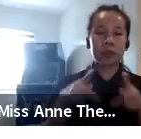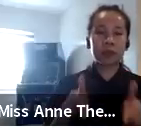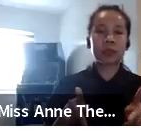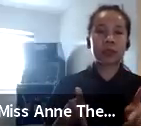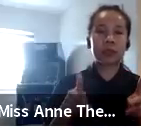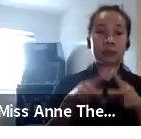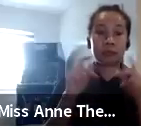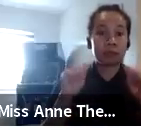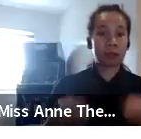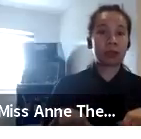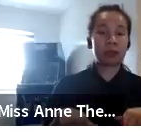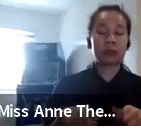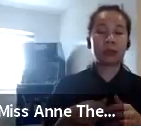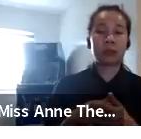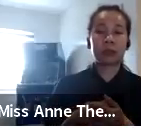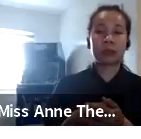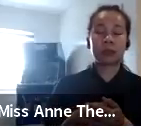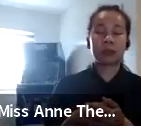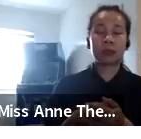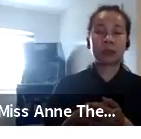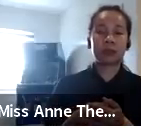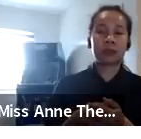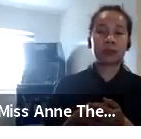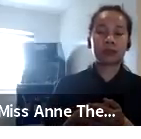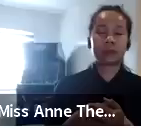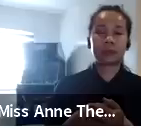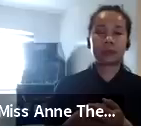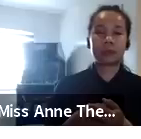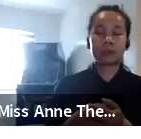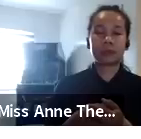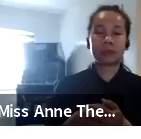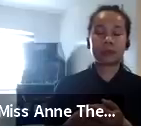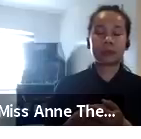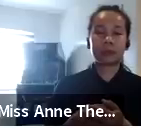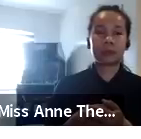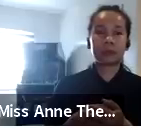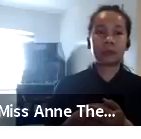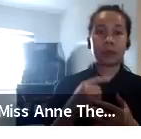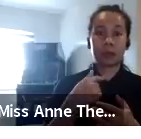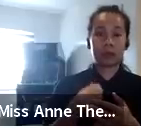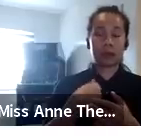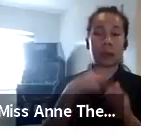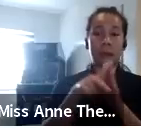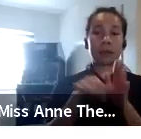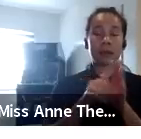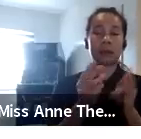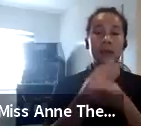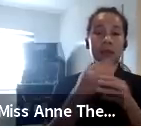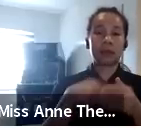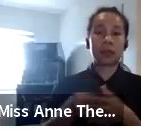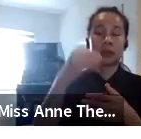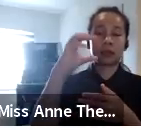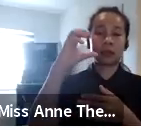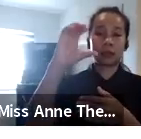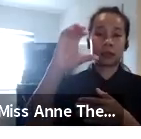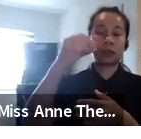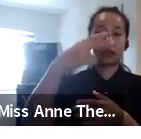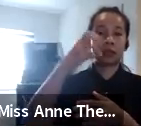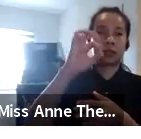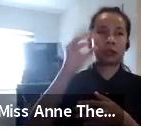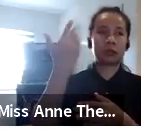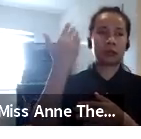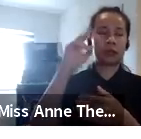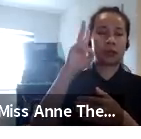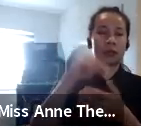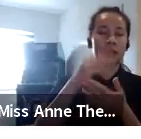possible. And because I'm a policymaker when I joined CHED in 2015, that's the reason why